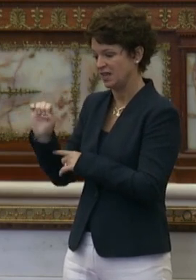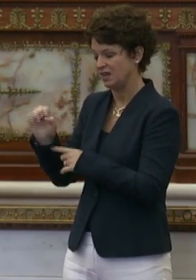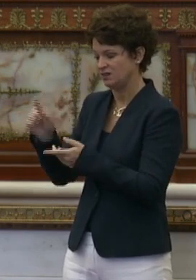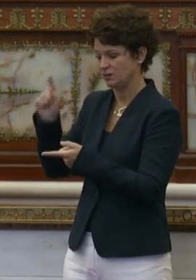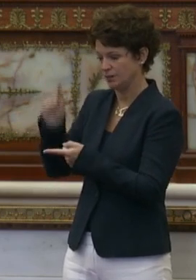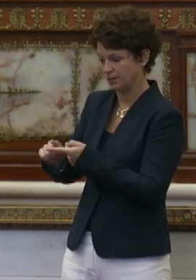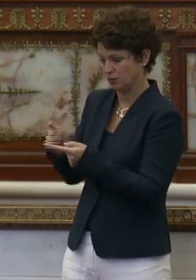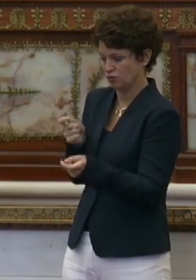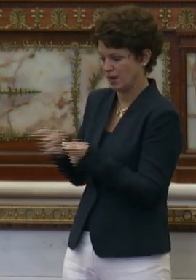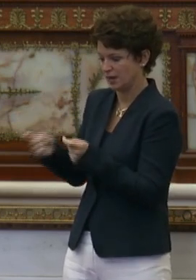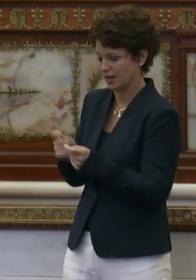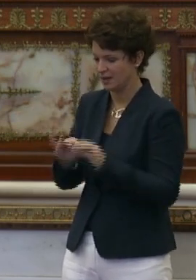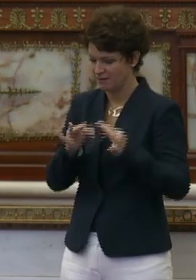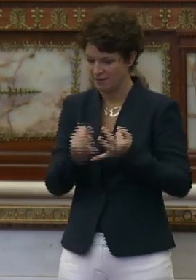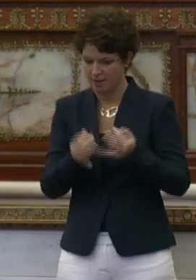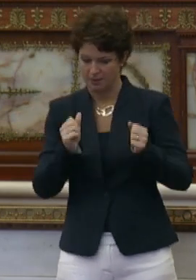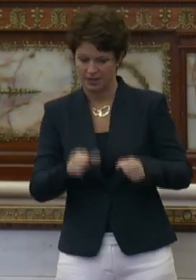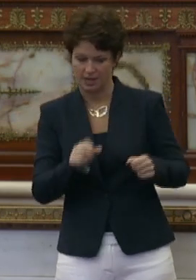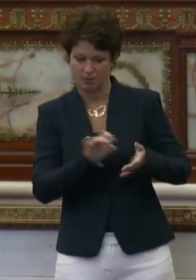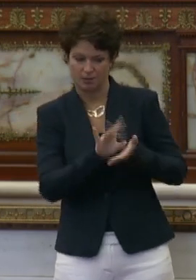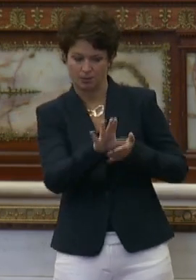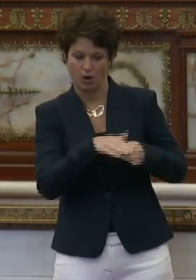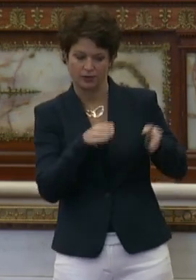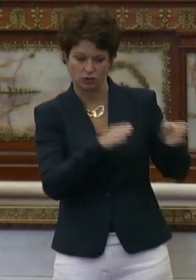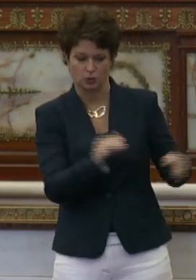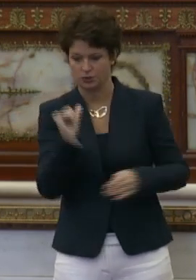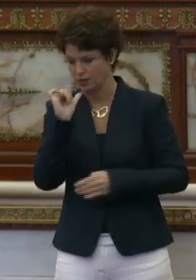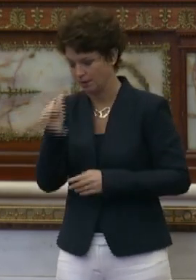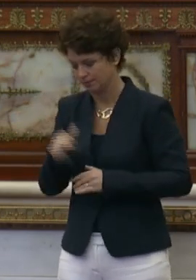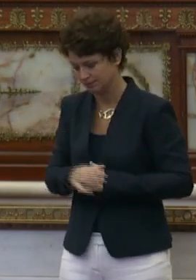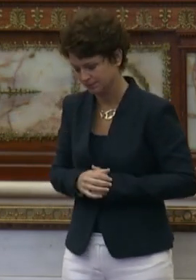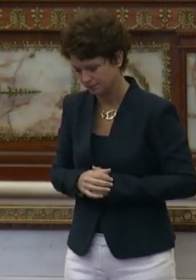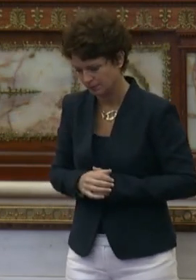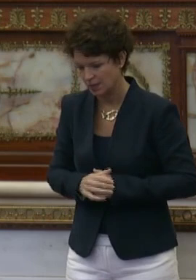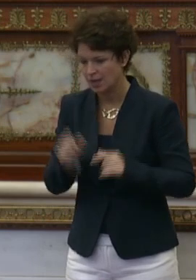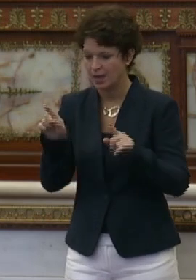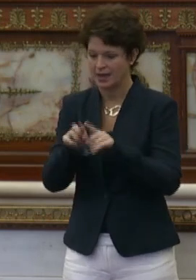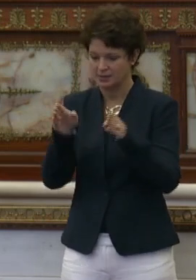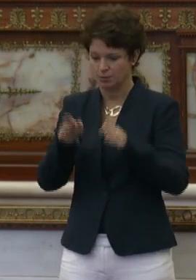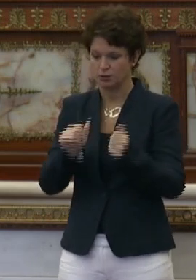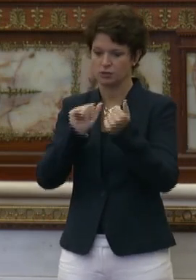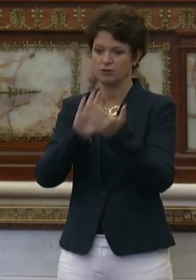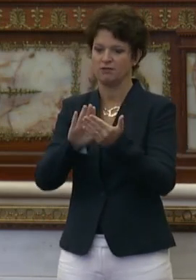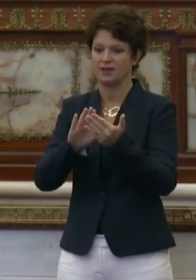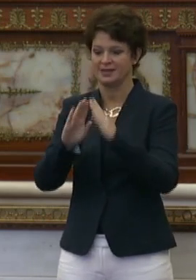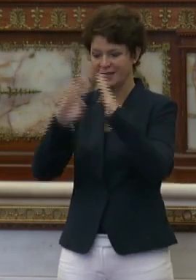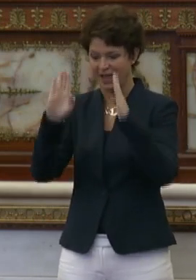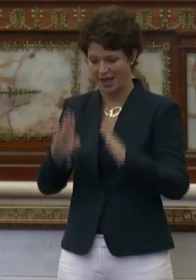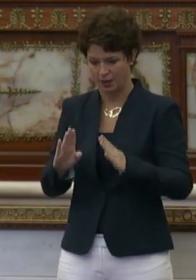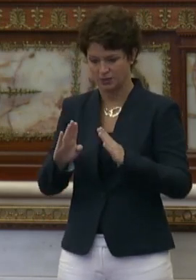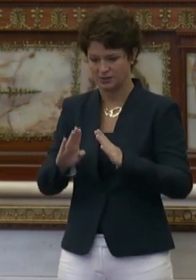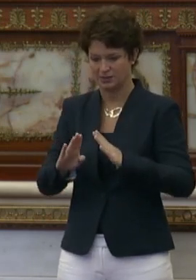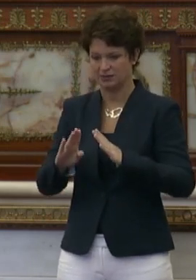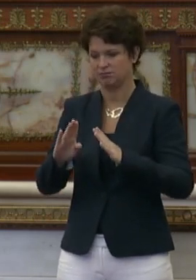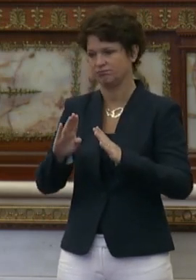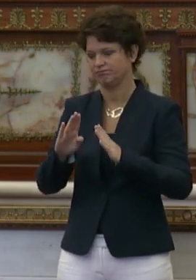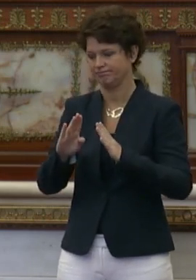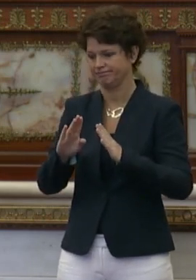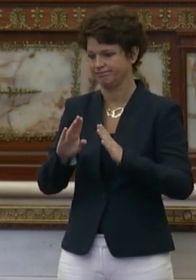a family is able to put on the street or not. As someone who has faced housing insecurity firsthand,